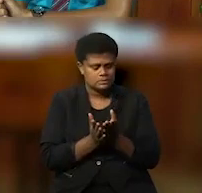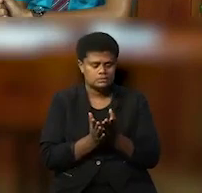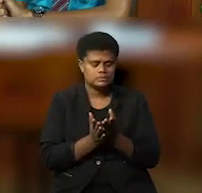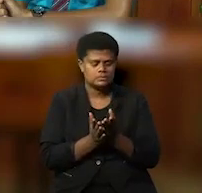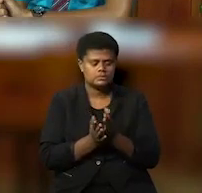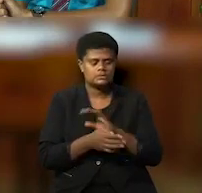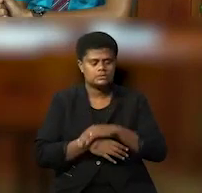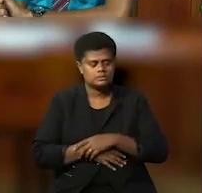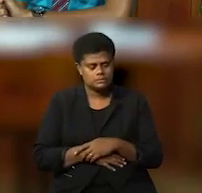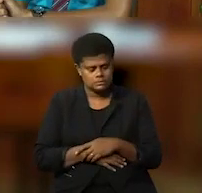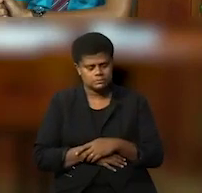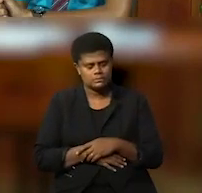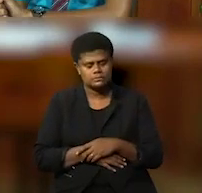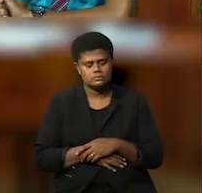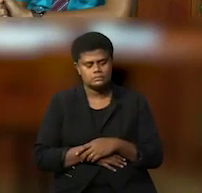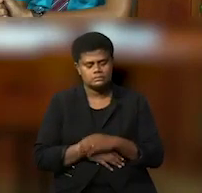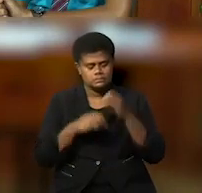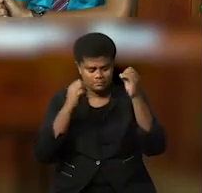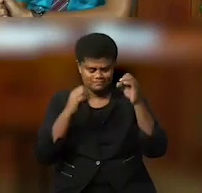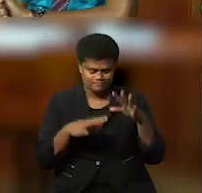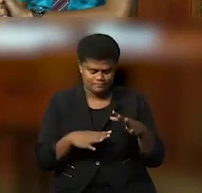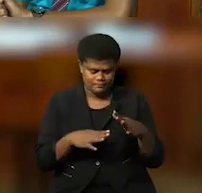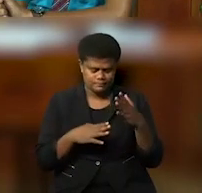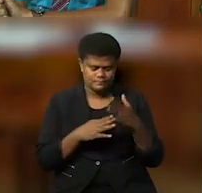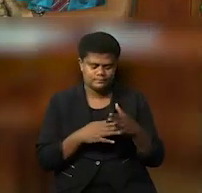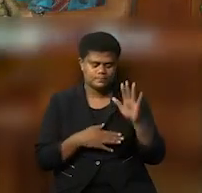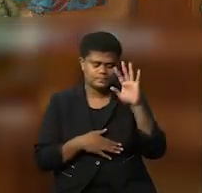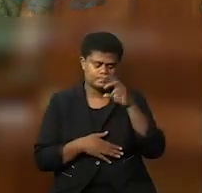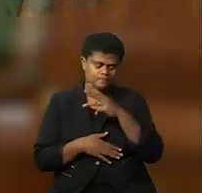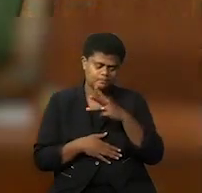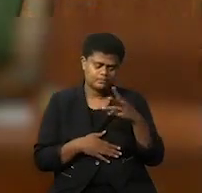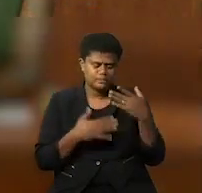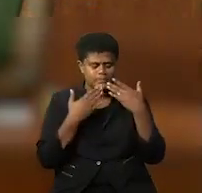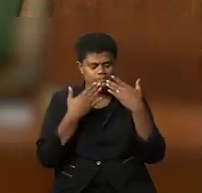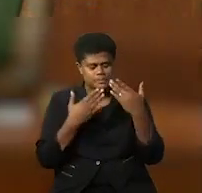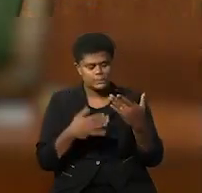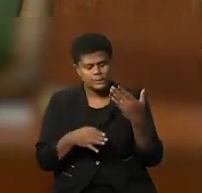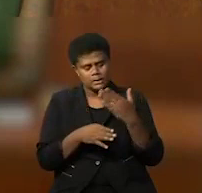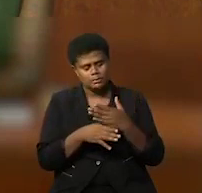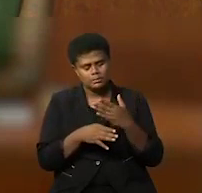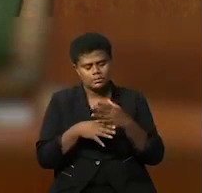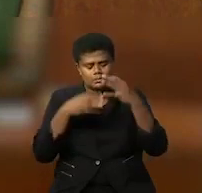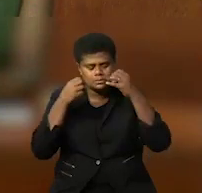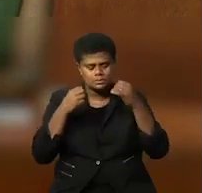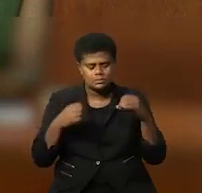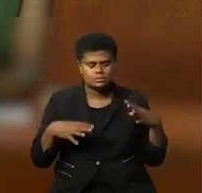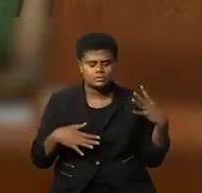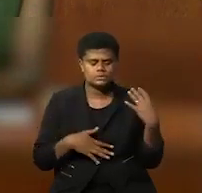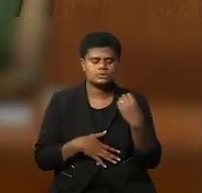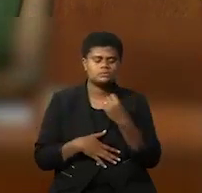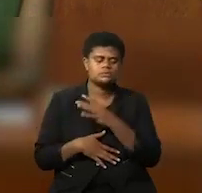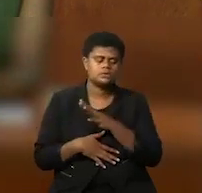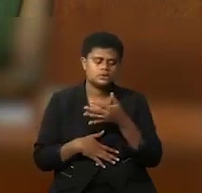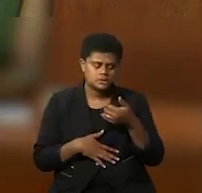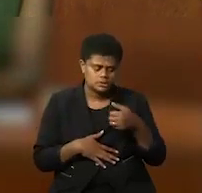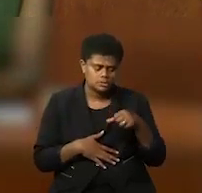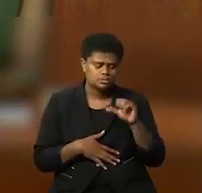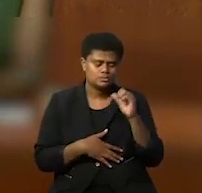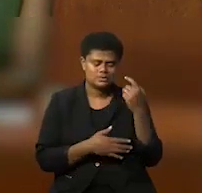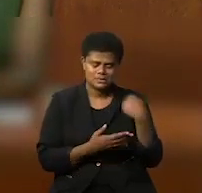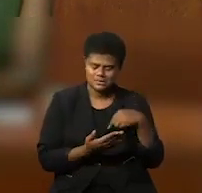be inspired by your word. And Lord, thank you for the working of your Holy Spirit, using us